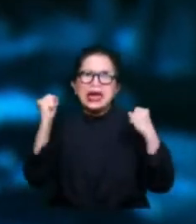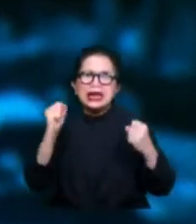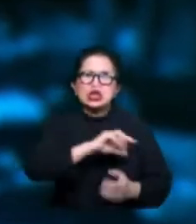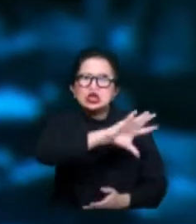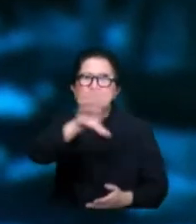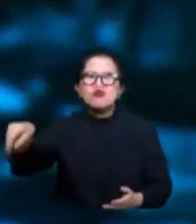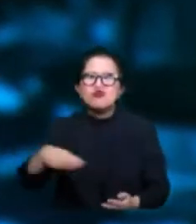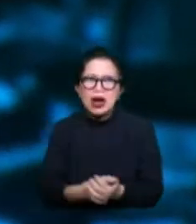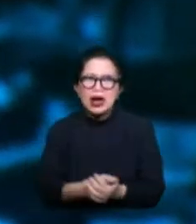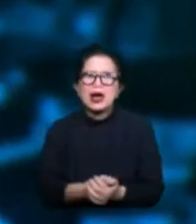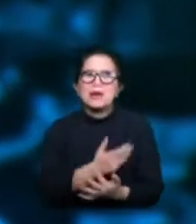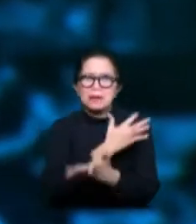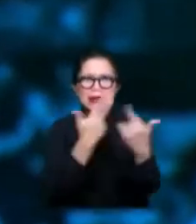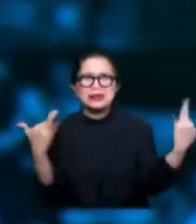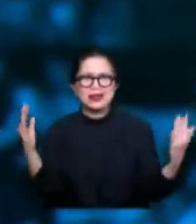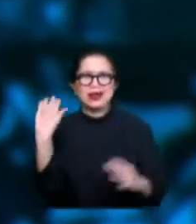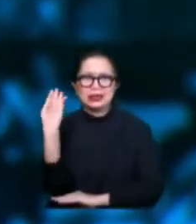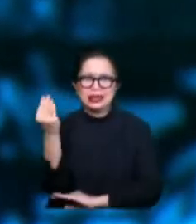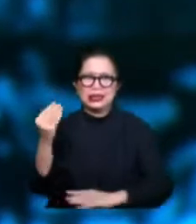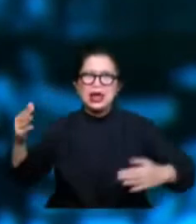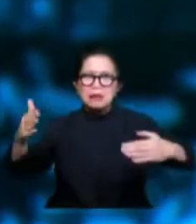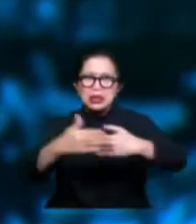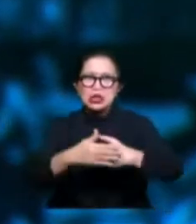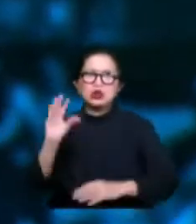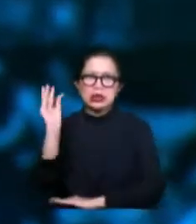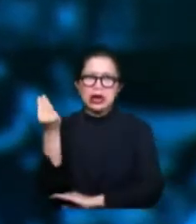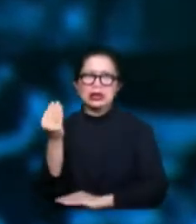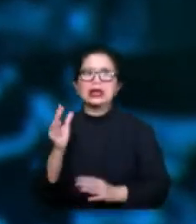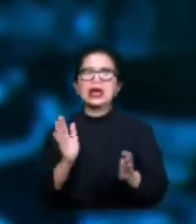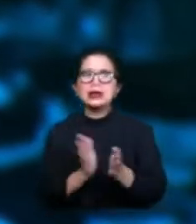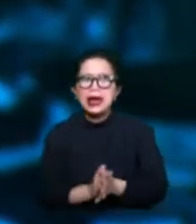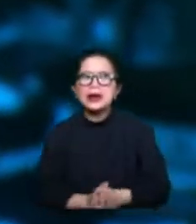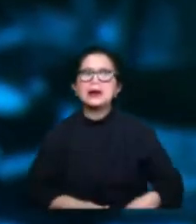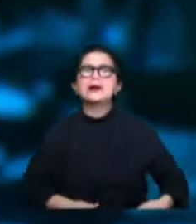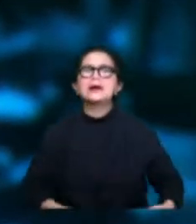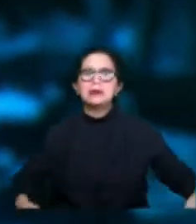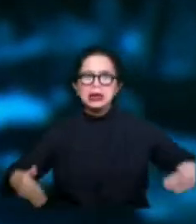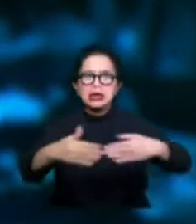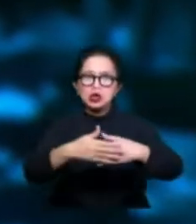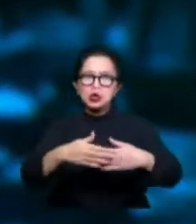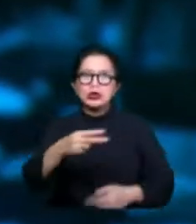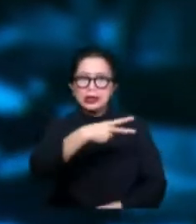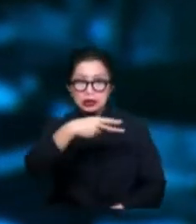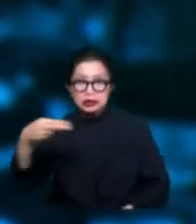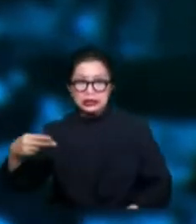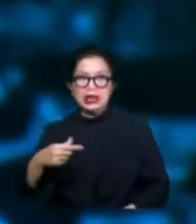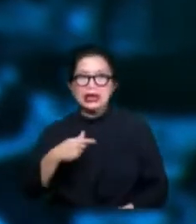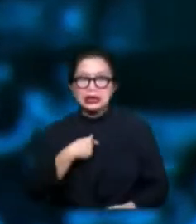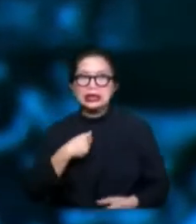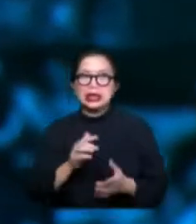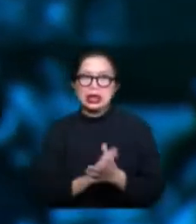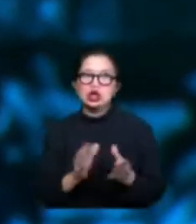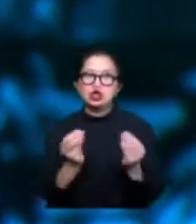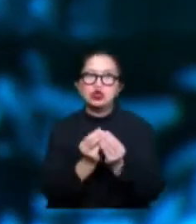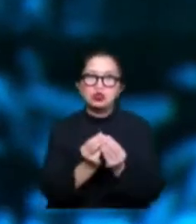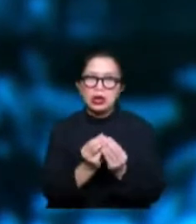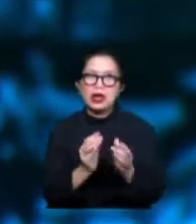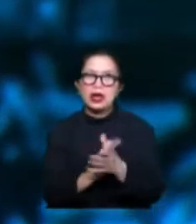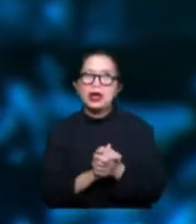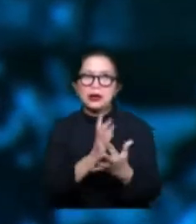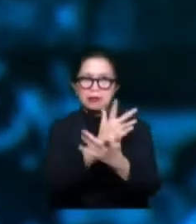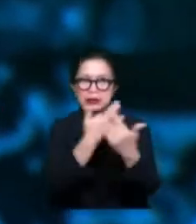Indonesia, which is number 4 population in the world. Protecting Indonesia is protecting the world. Thank you very